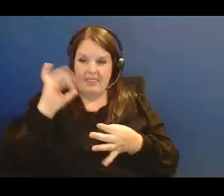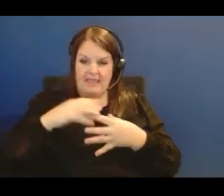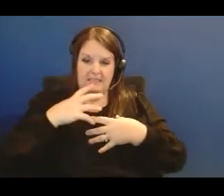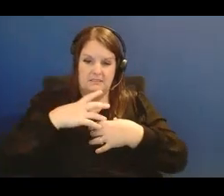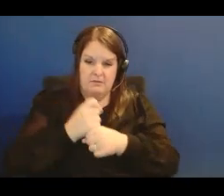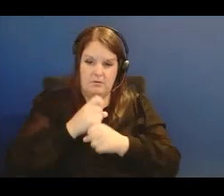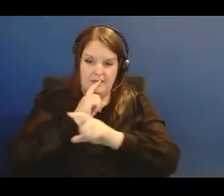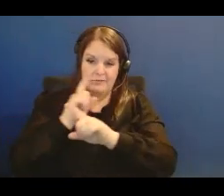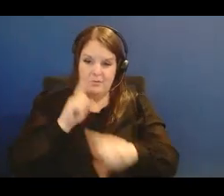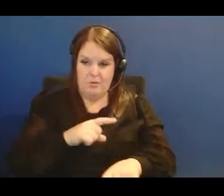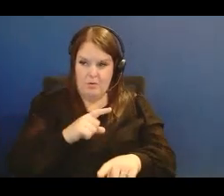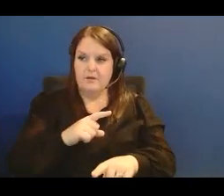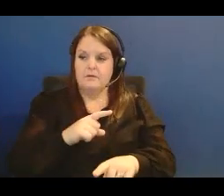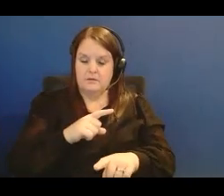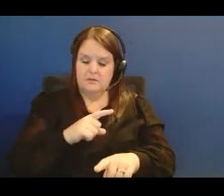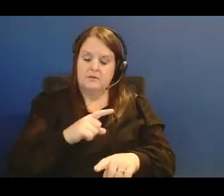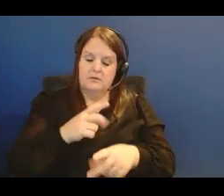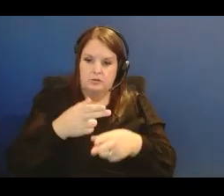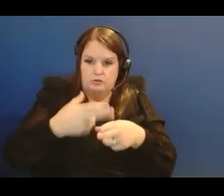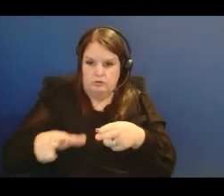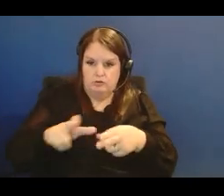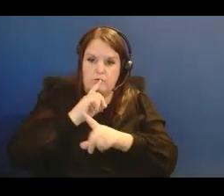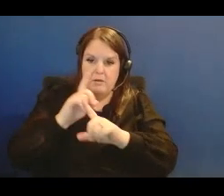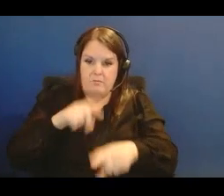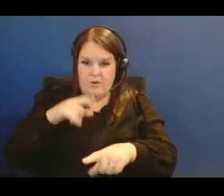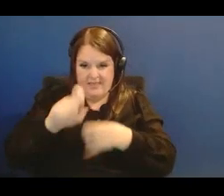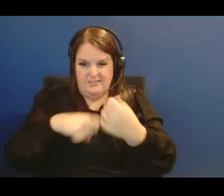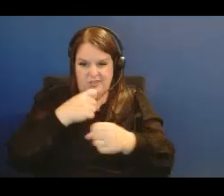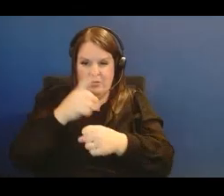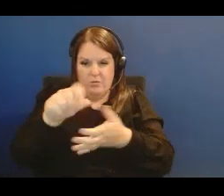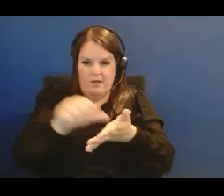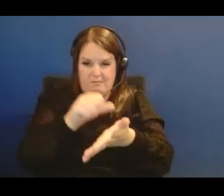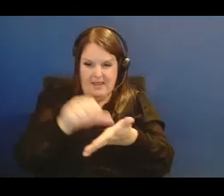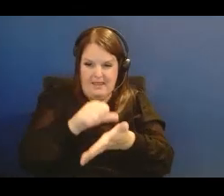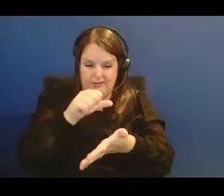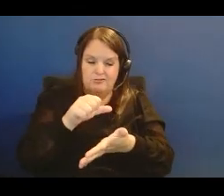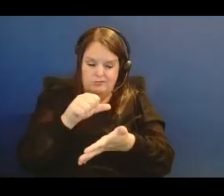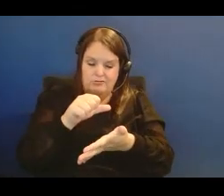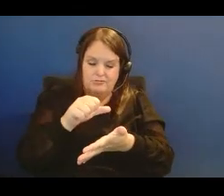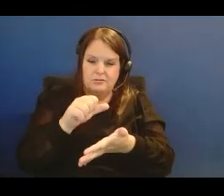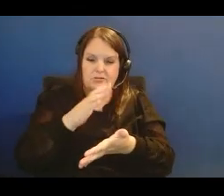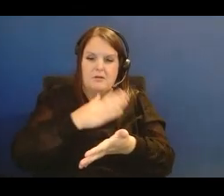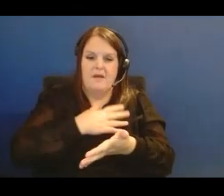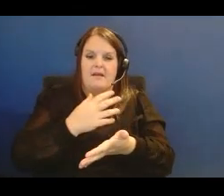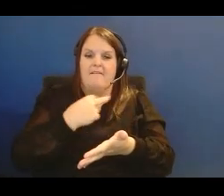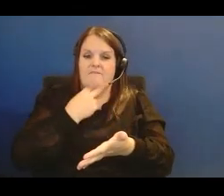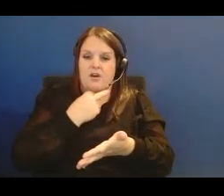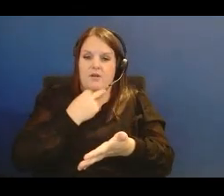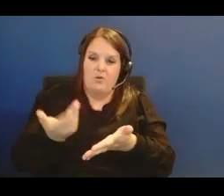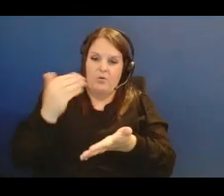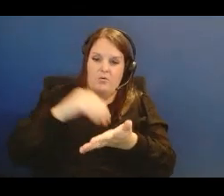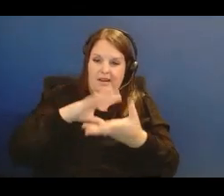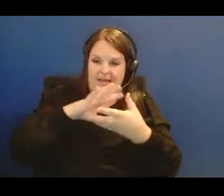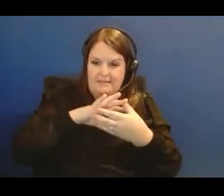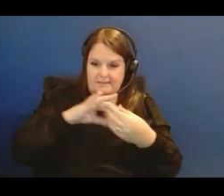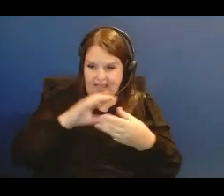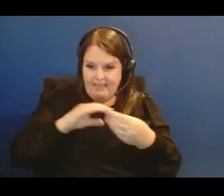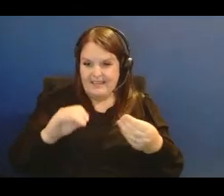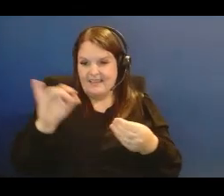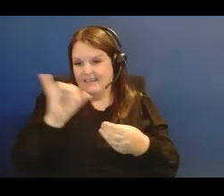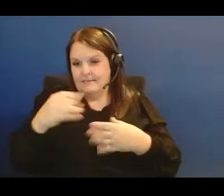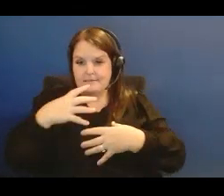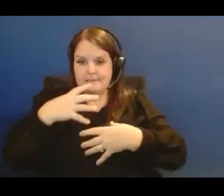the report. It is a very short report this year. It's about a page long. So my verbal retelling is basically the report. And I'm